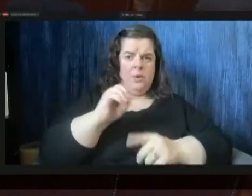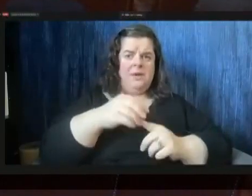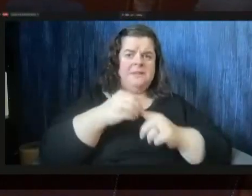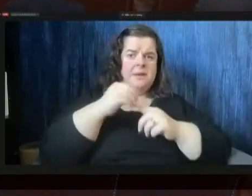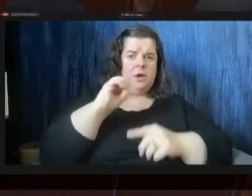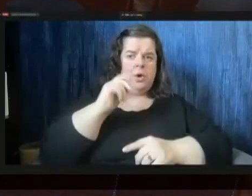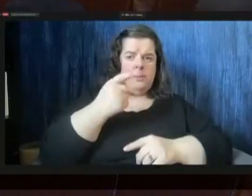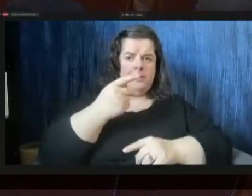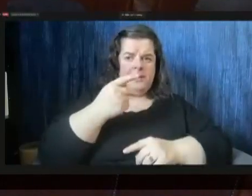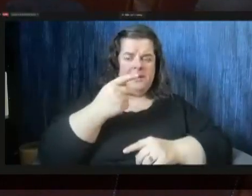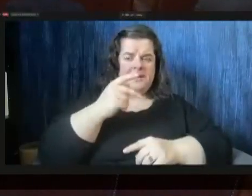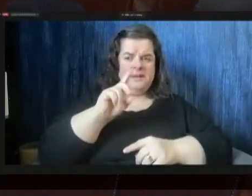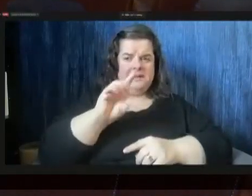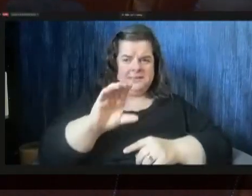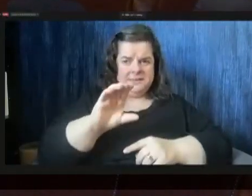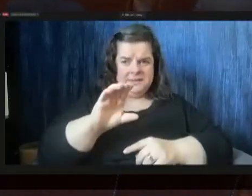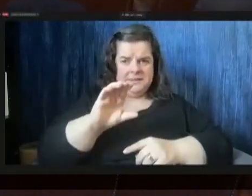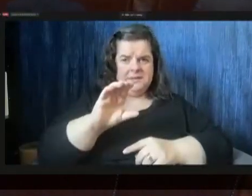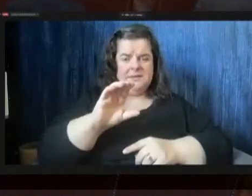OPDC, some from